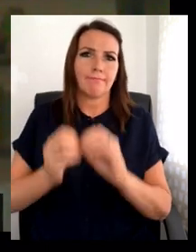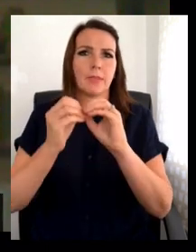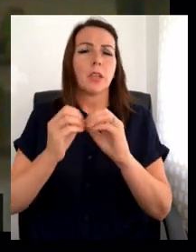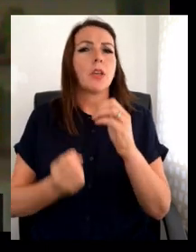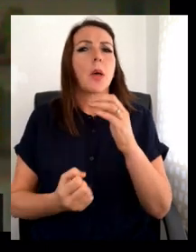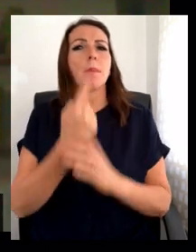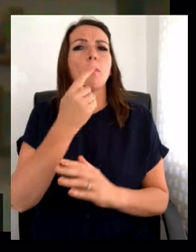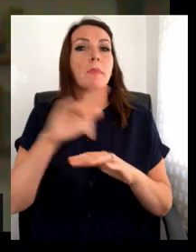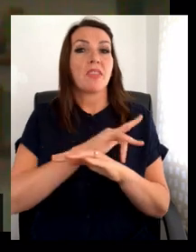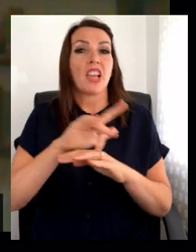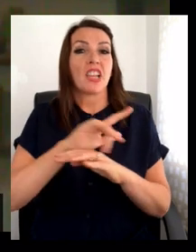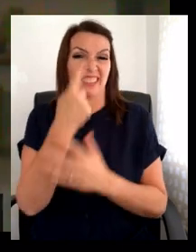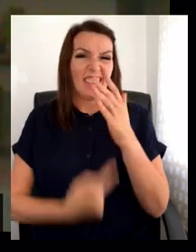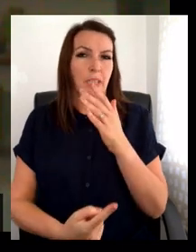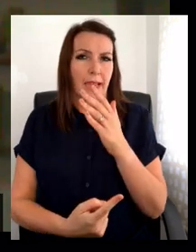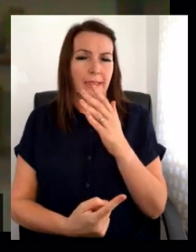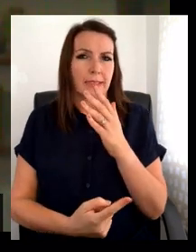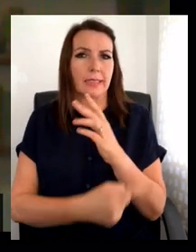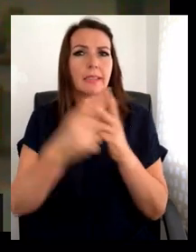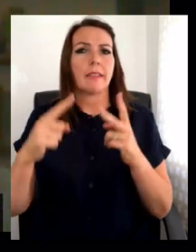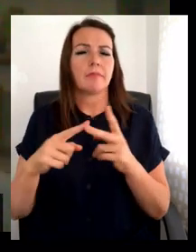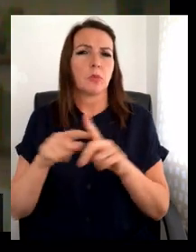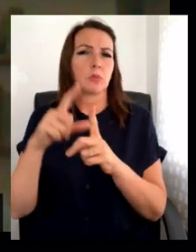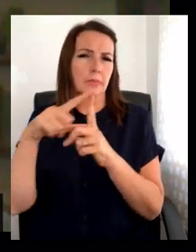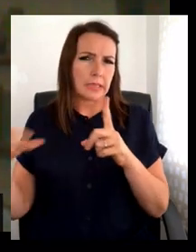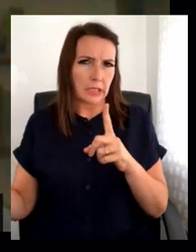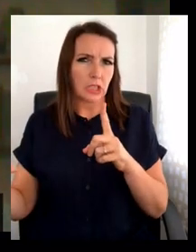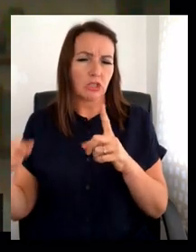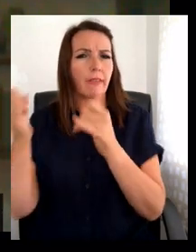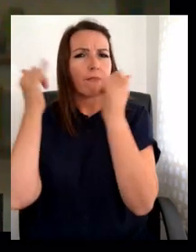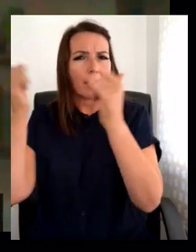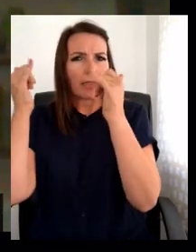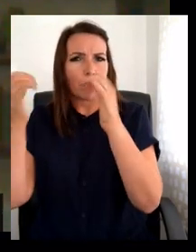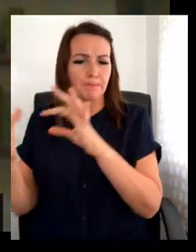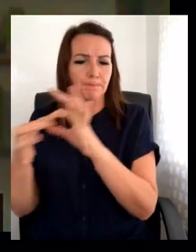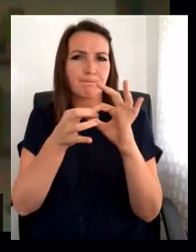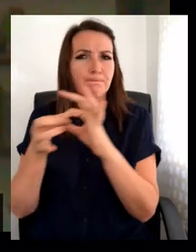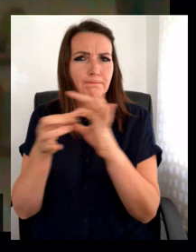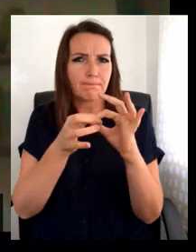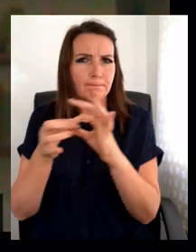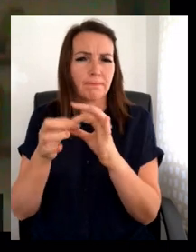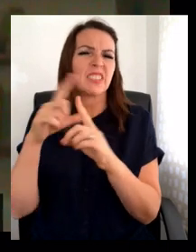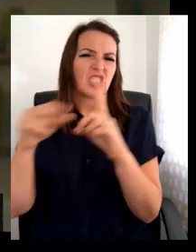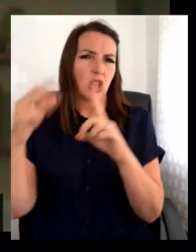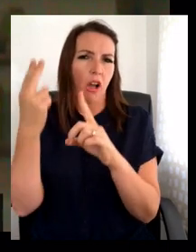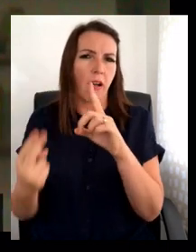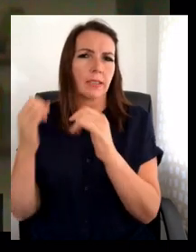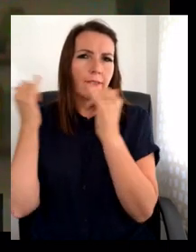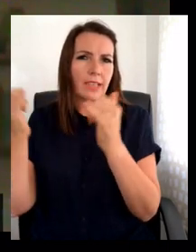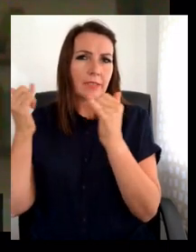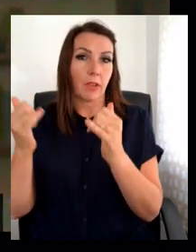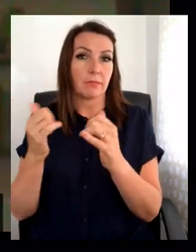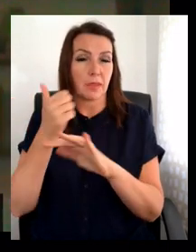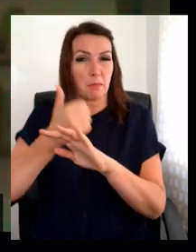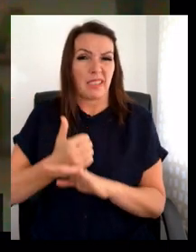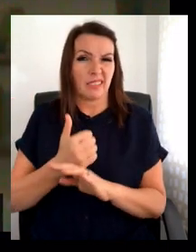independent theatre, and the Fakugezi Digital Festival, which is a digital arts festival. Both are based in Johannesburg, and